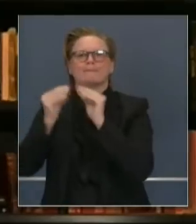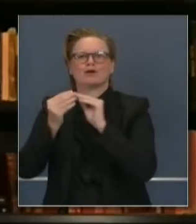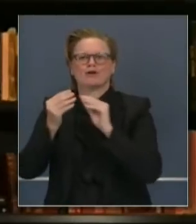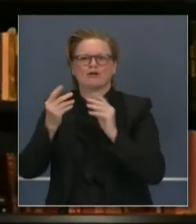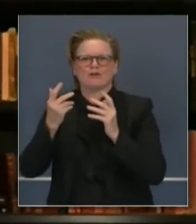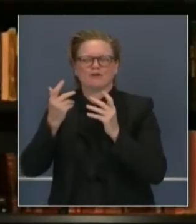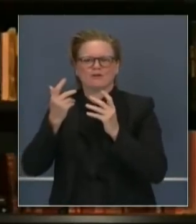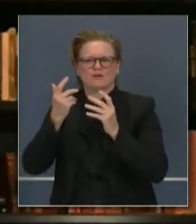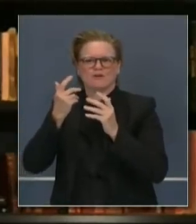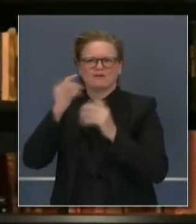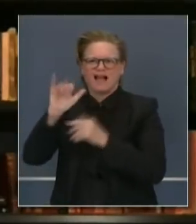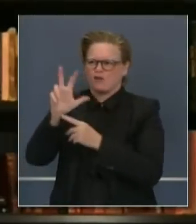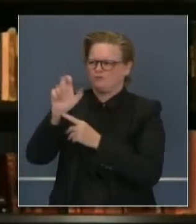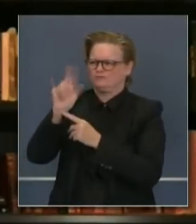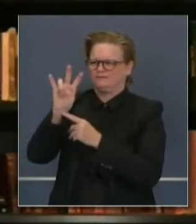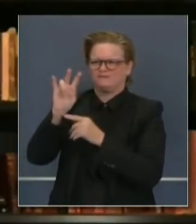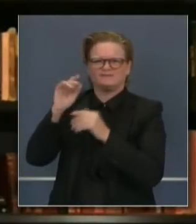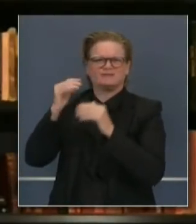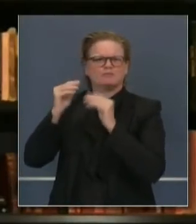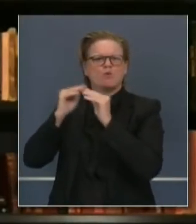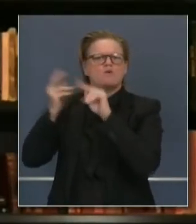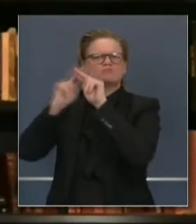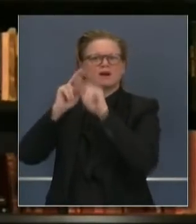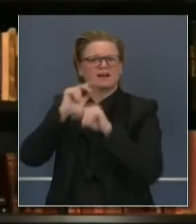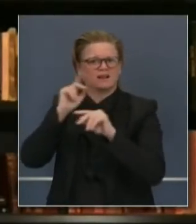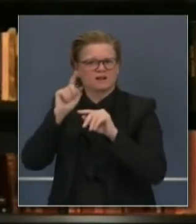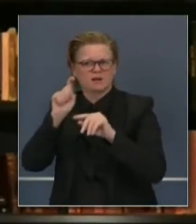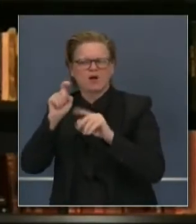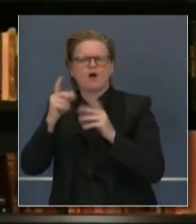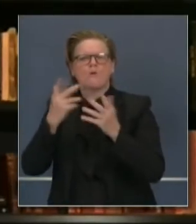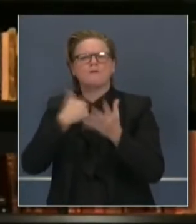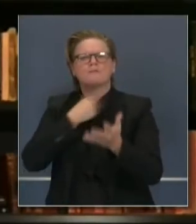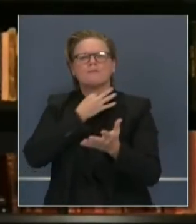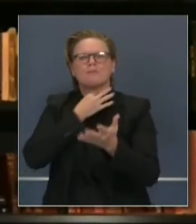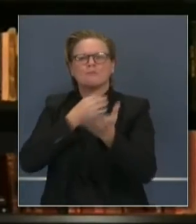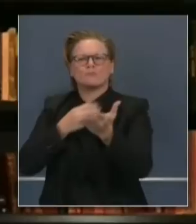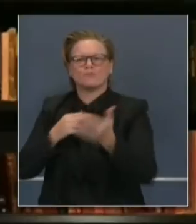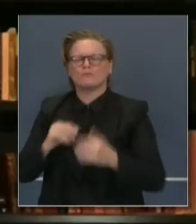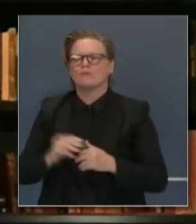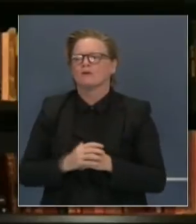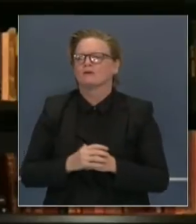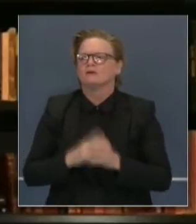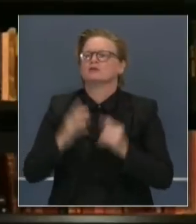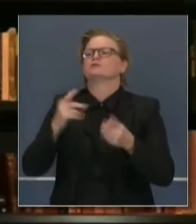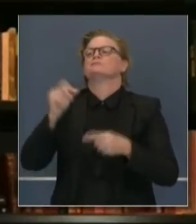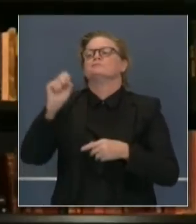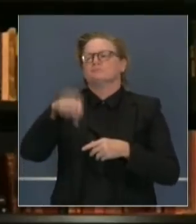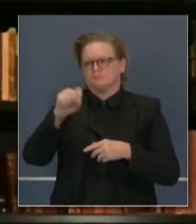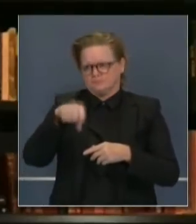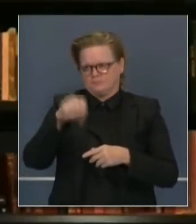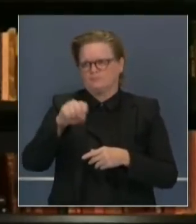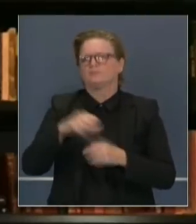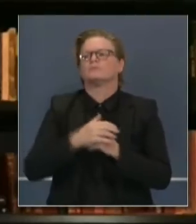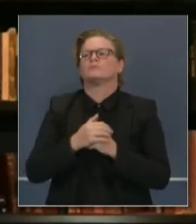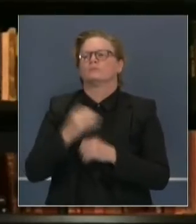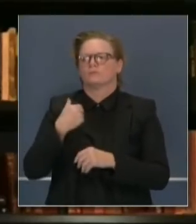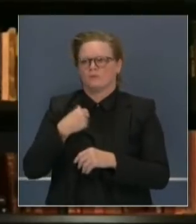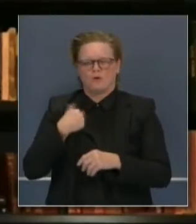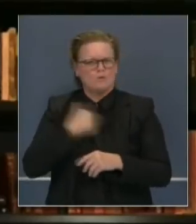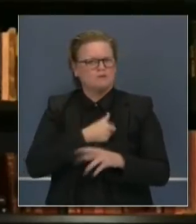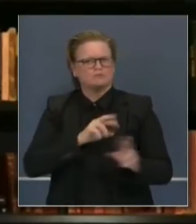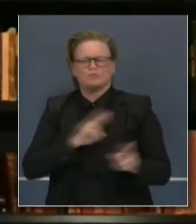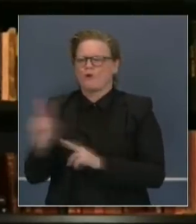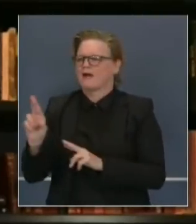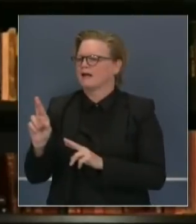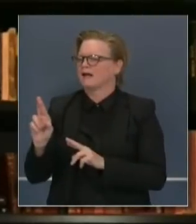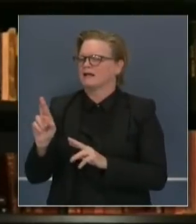already stationed where we need them in order to receive these? Yeah, we're prepared to receive, and that's where those orders will go out tomorrow directly to Pfizer. And